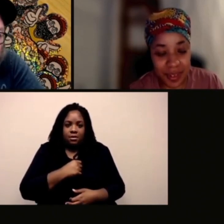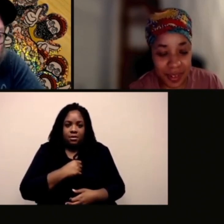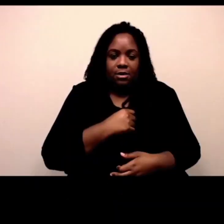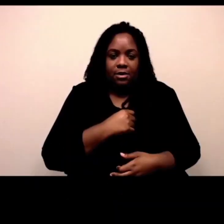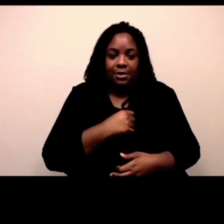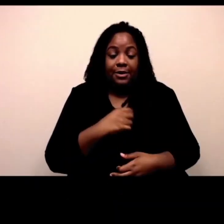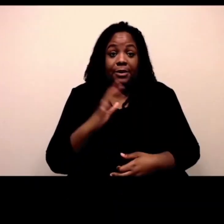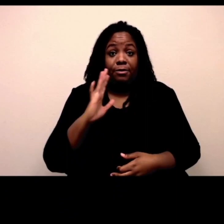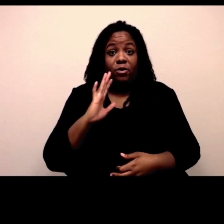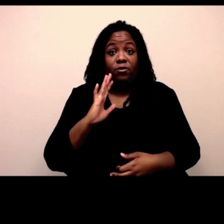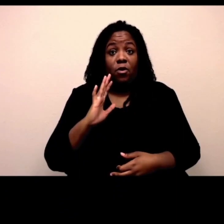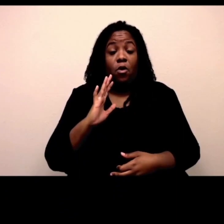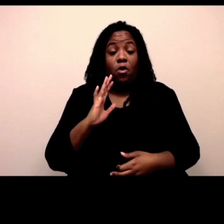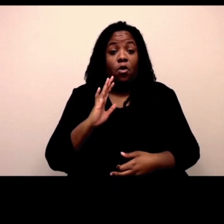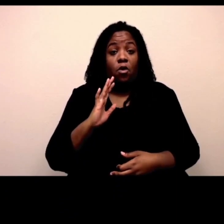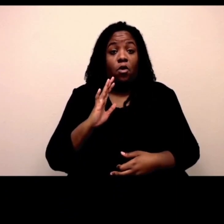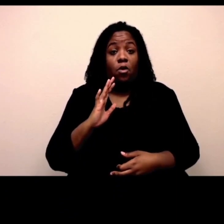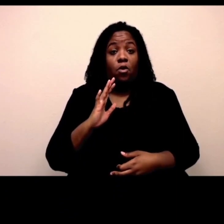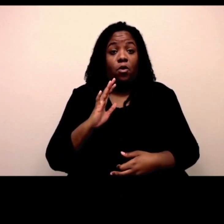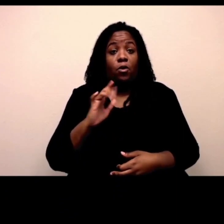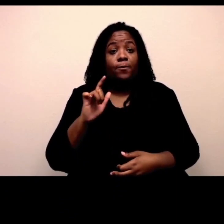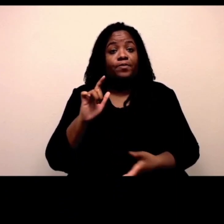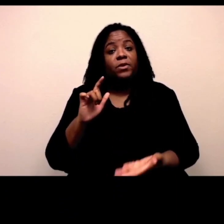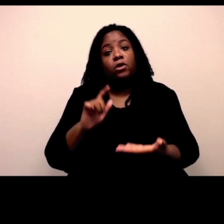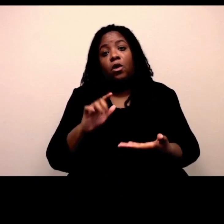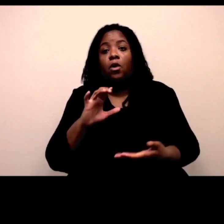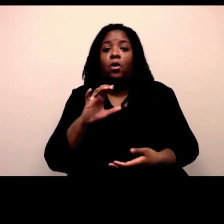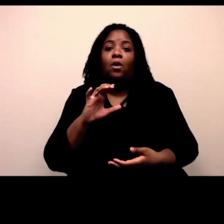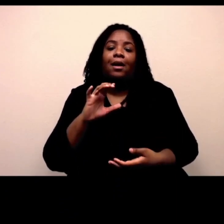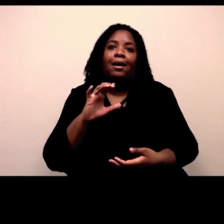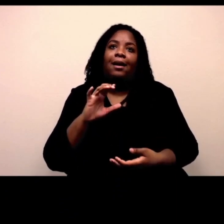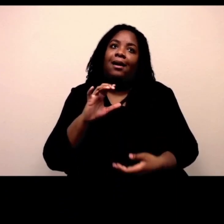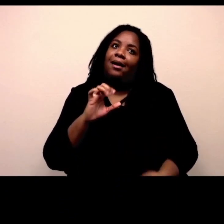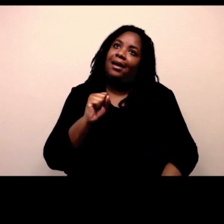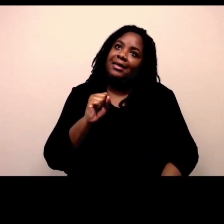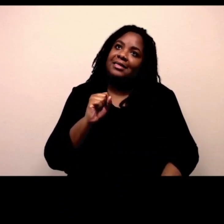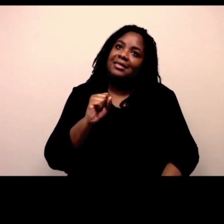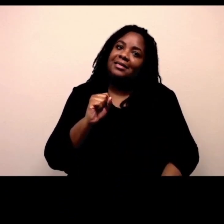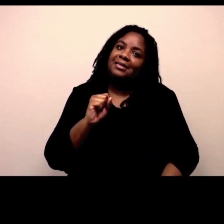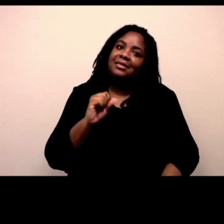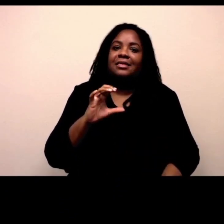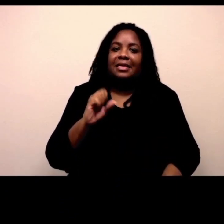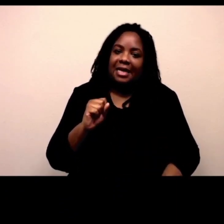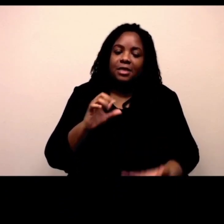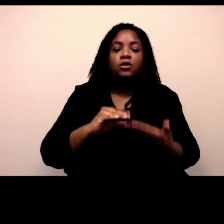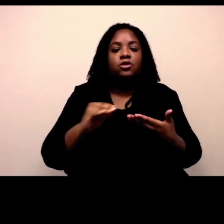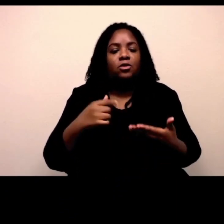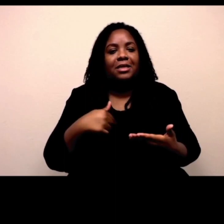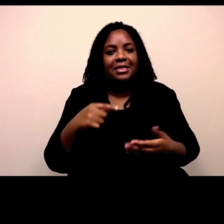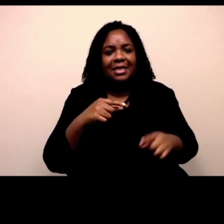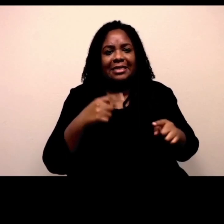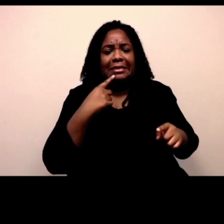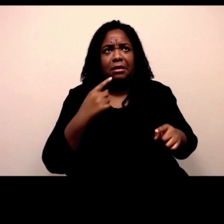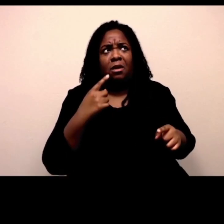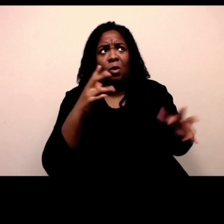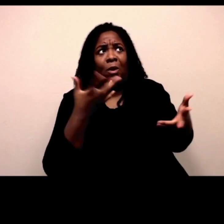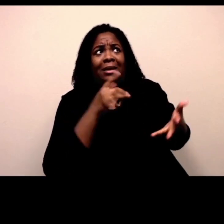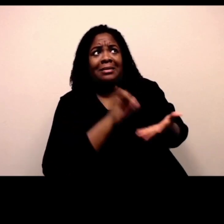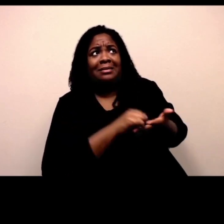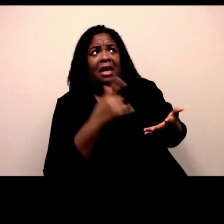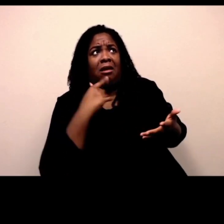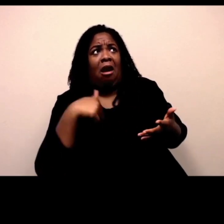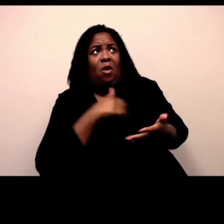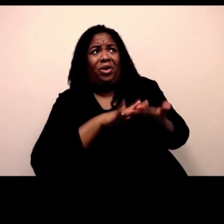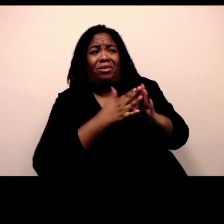where I was, you know, the low SES students that I had, they were scared. They were like, what is that? We don't do that in our